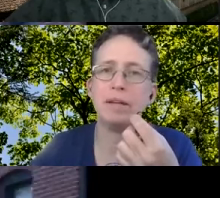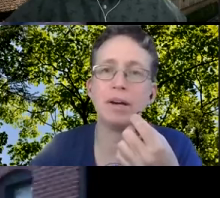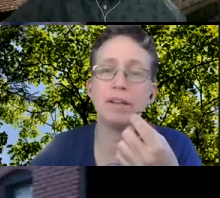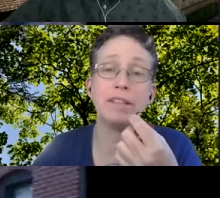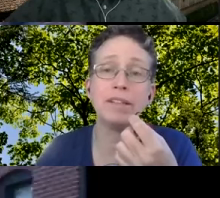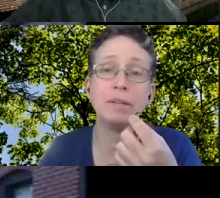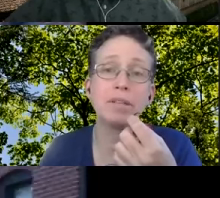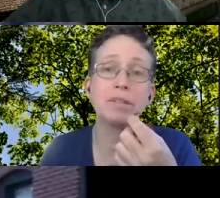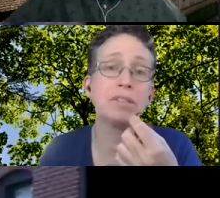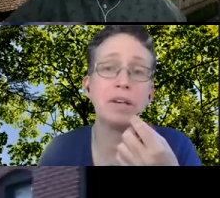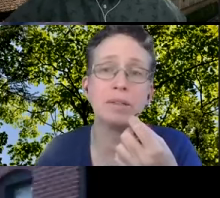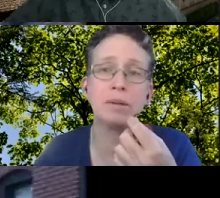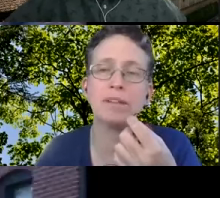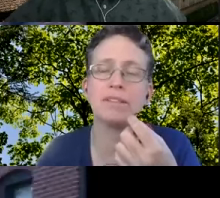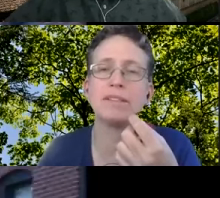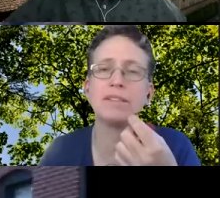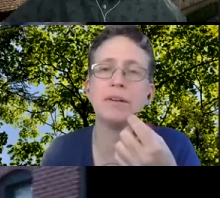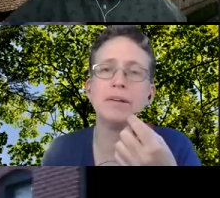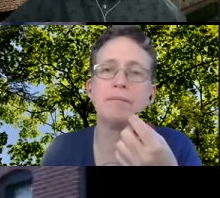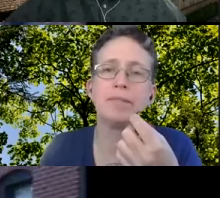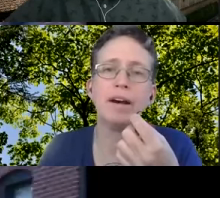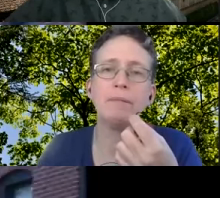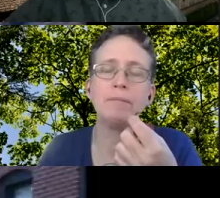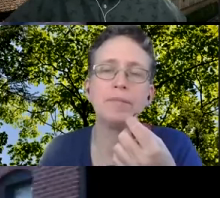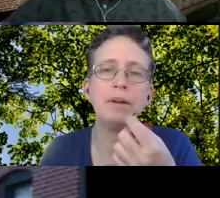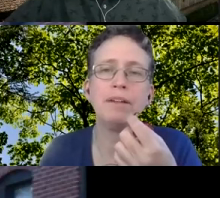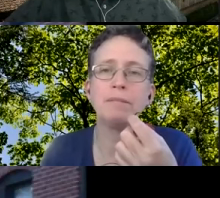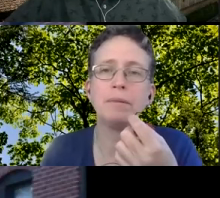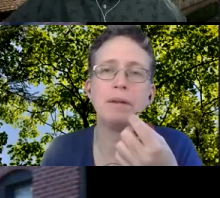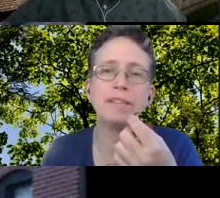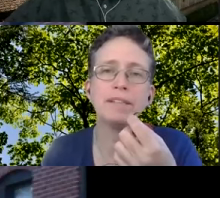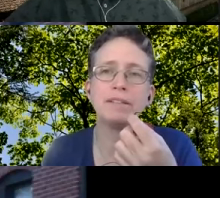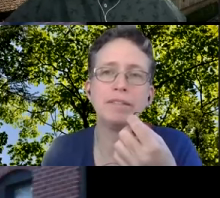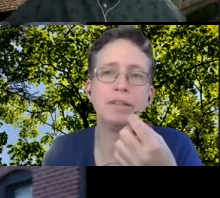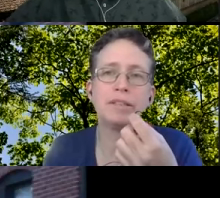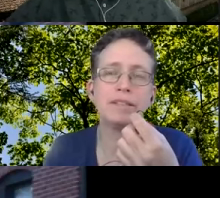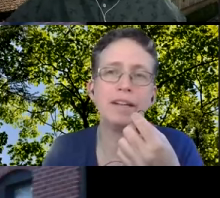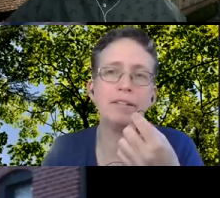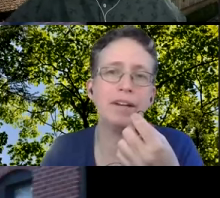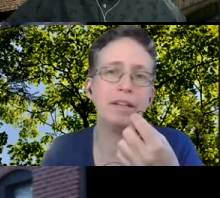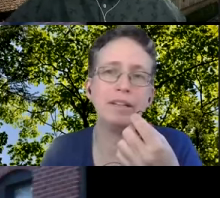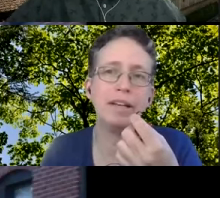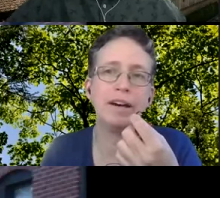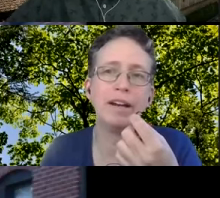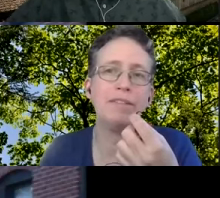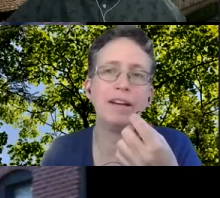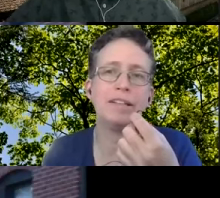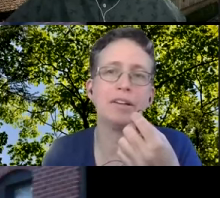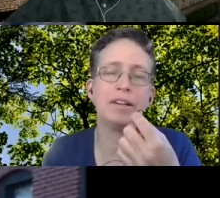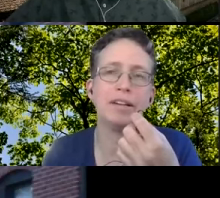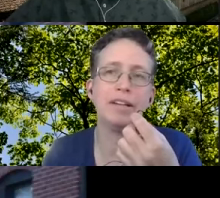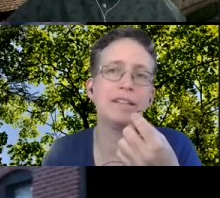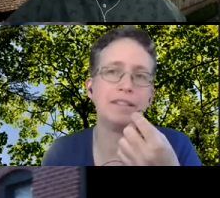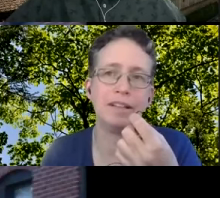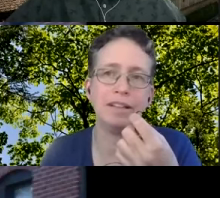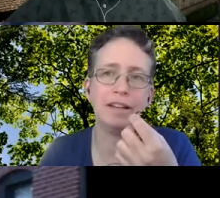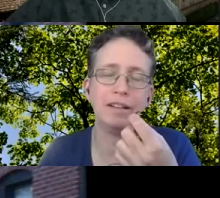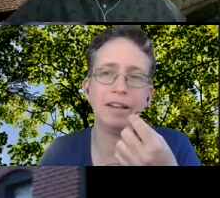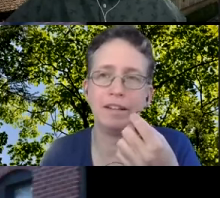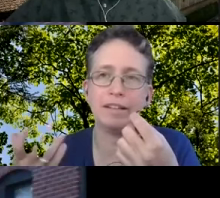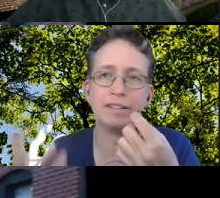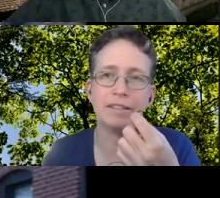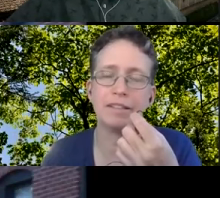in Boston, this other picture, which is also in Boston. So you have a place that you could stand around in and not have any idea you're in a city,